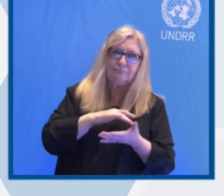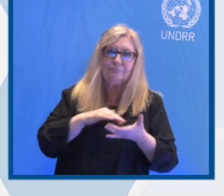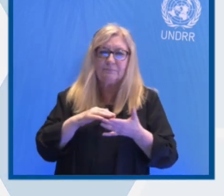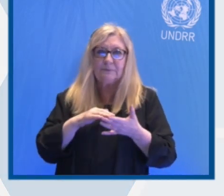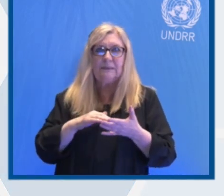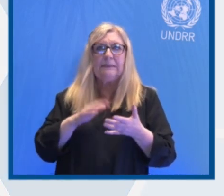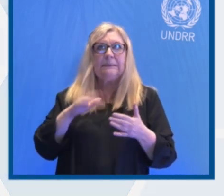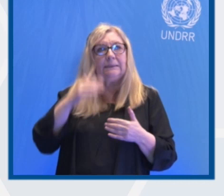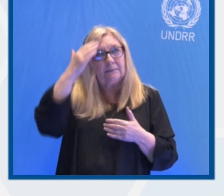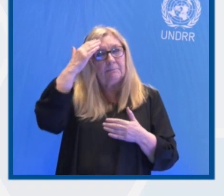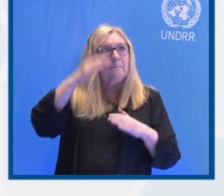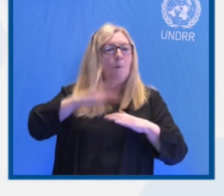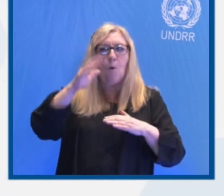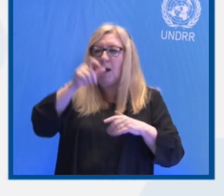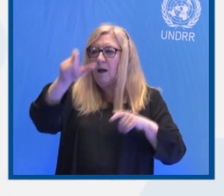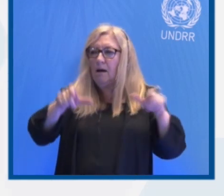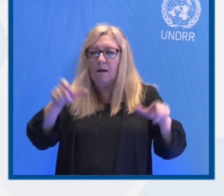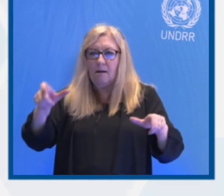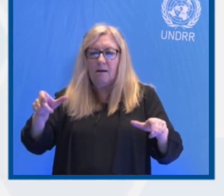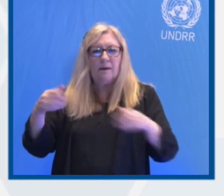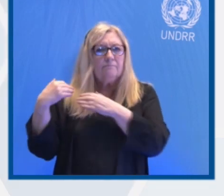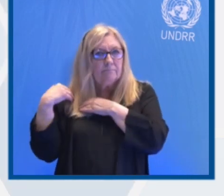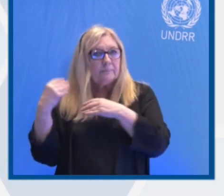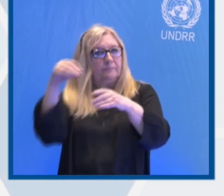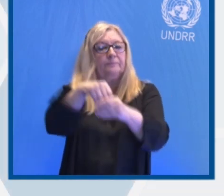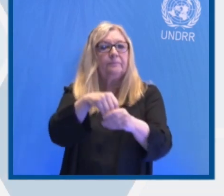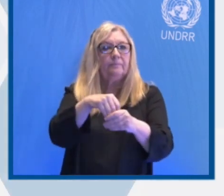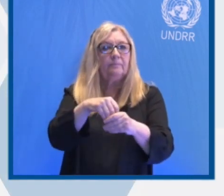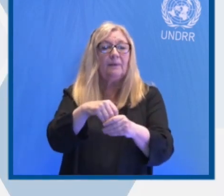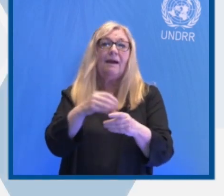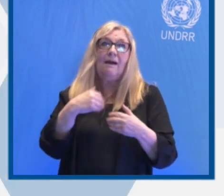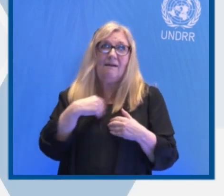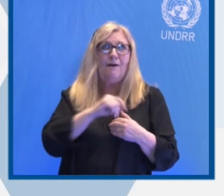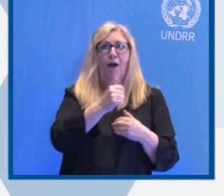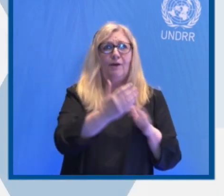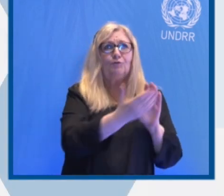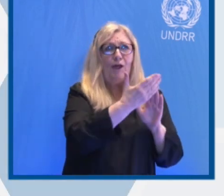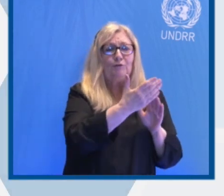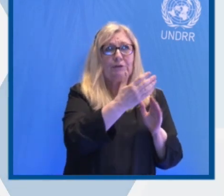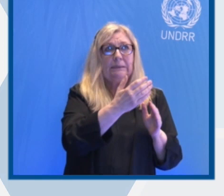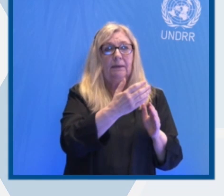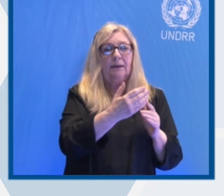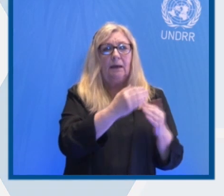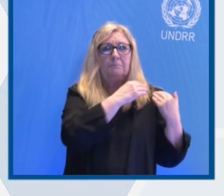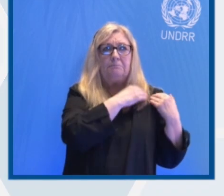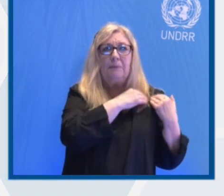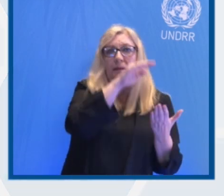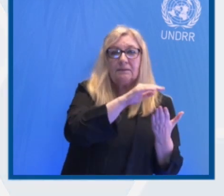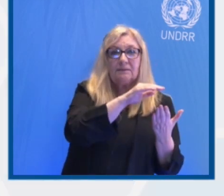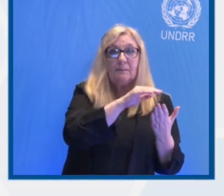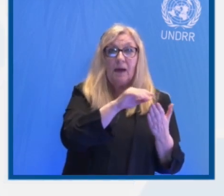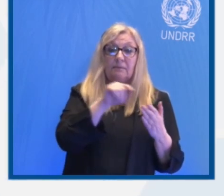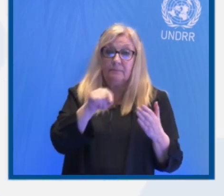more stakeholders than some of the other challenges that we've faced. But it seems like it's entirely doable.